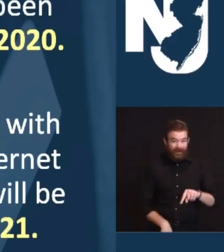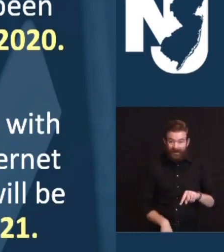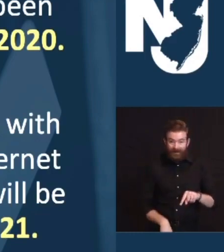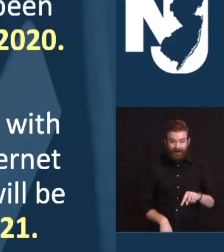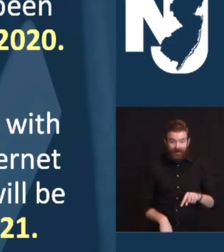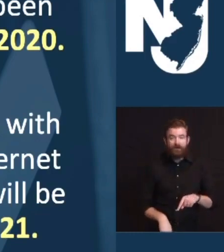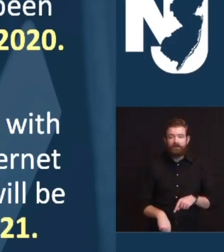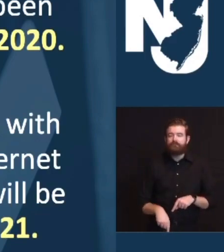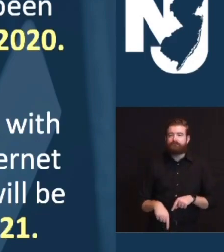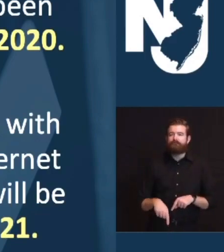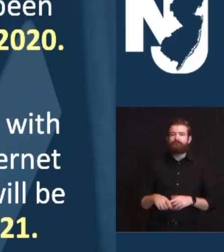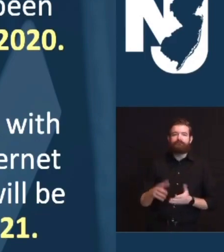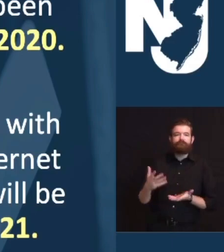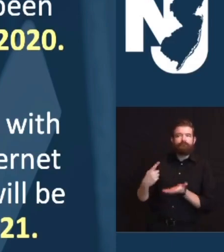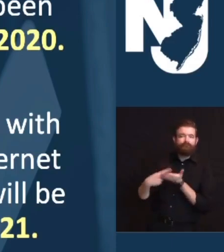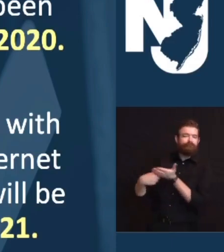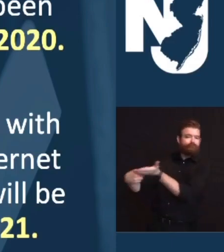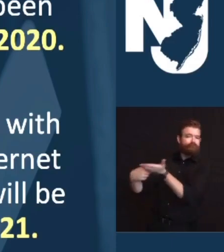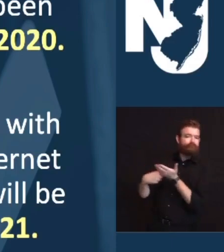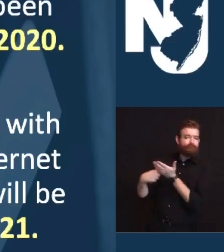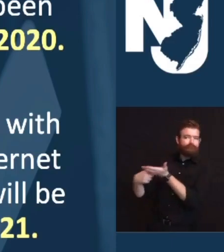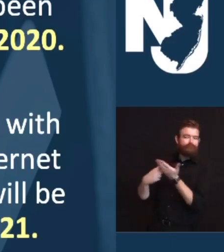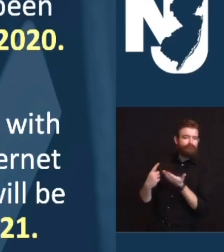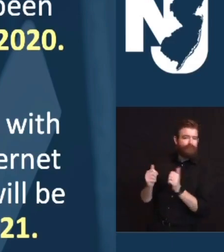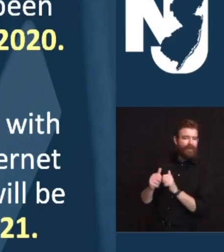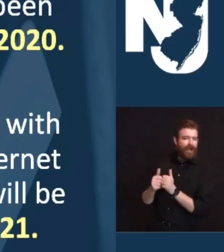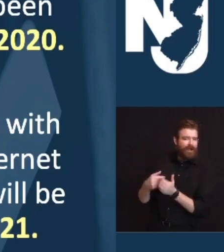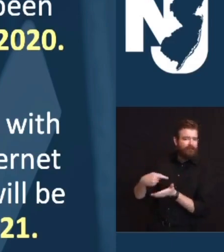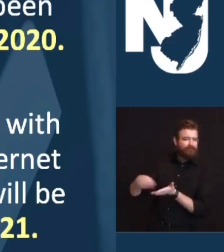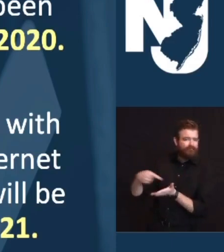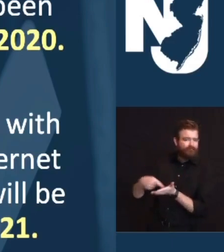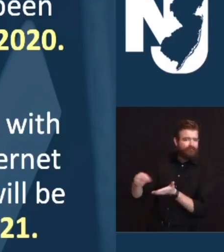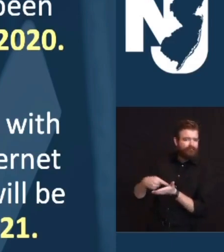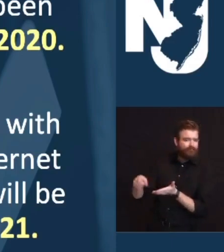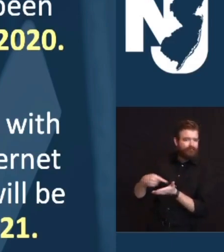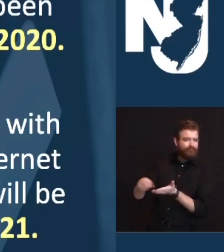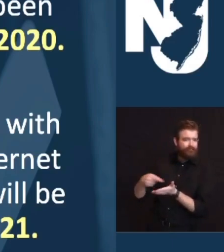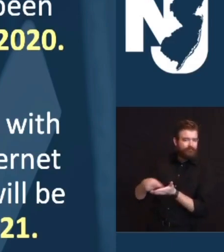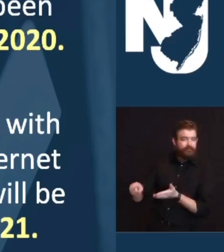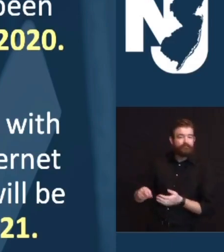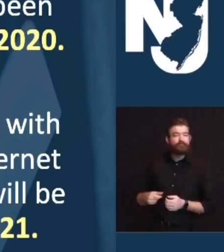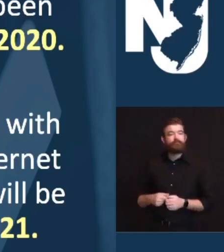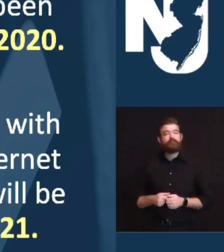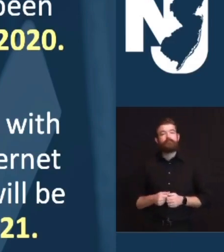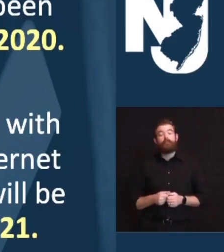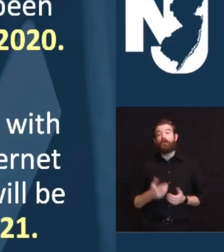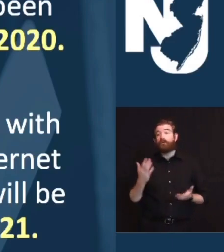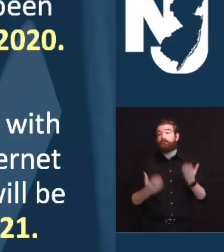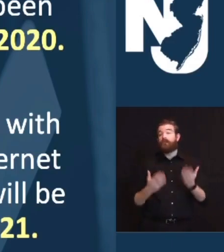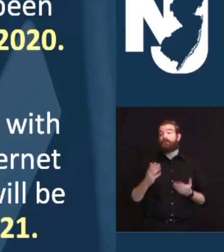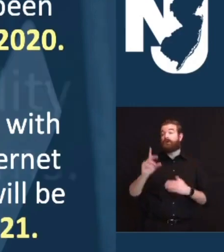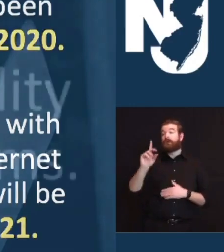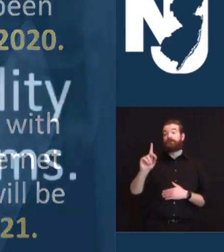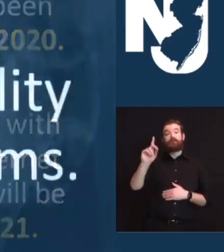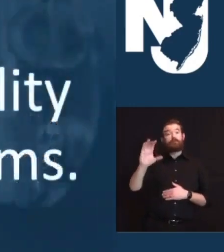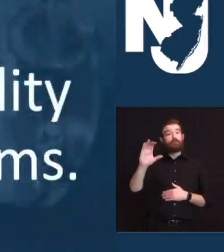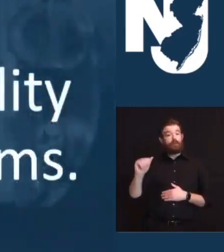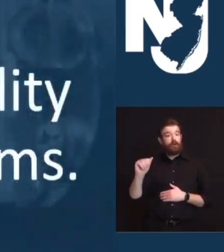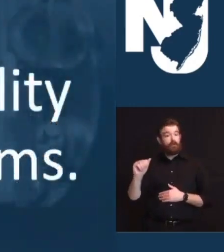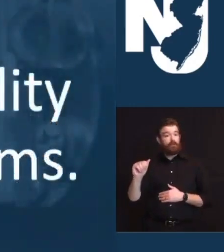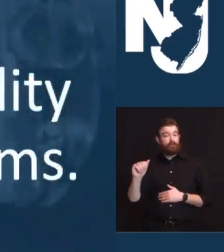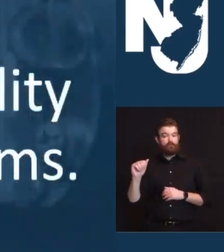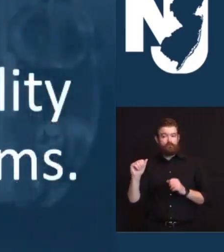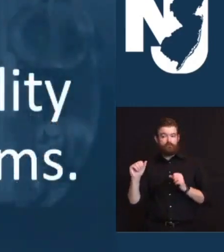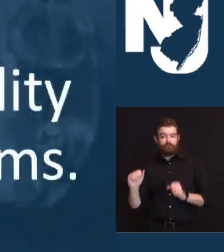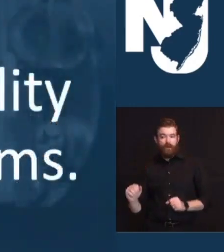BPU, and the Department of Community Affairs to see if you qualify for a payment assistance program. And in a similar